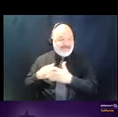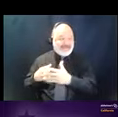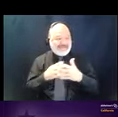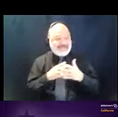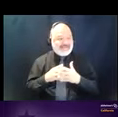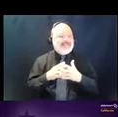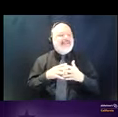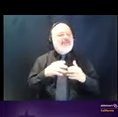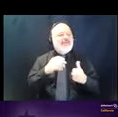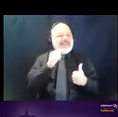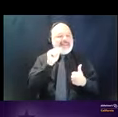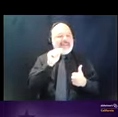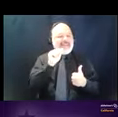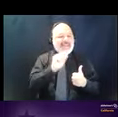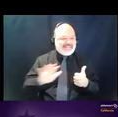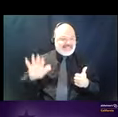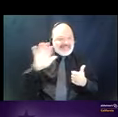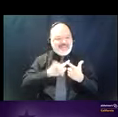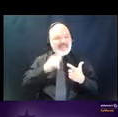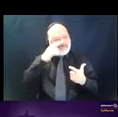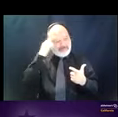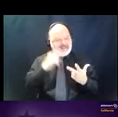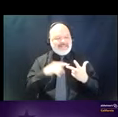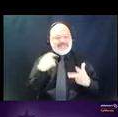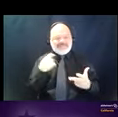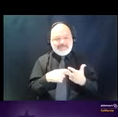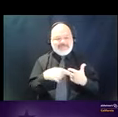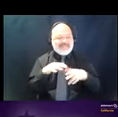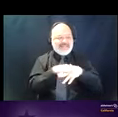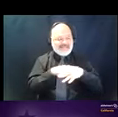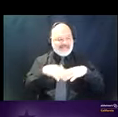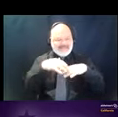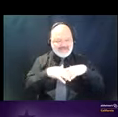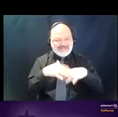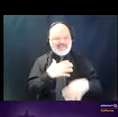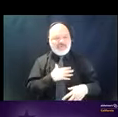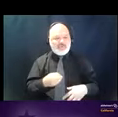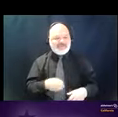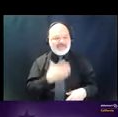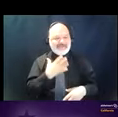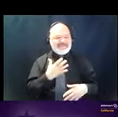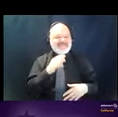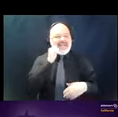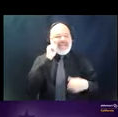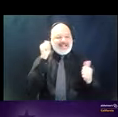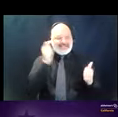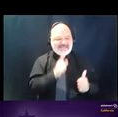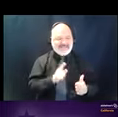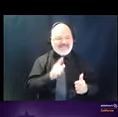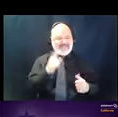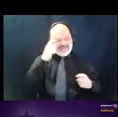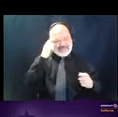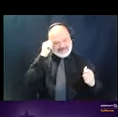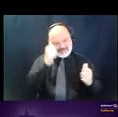Asian, Black, Hispanic, Native, and White Americans in regards to Alzheimer's and dementia care. And here is a link here for